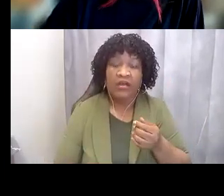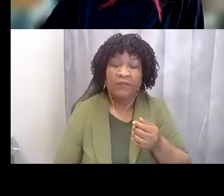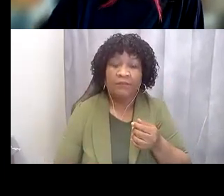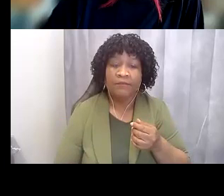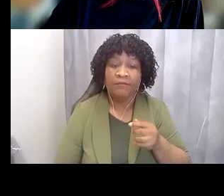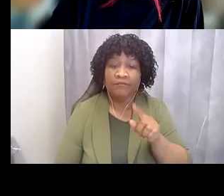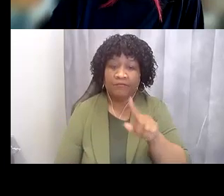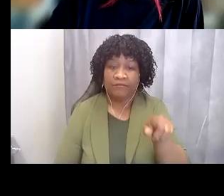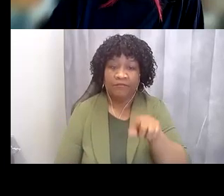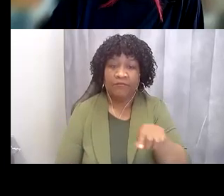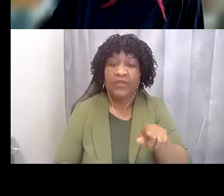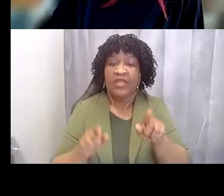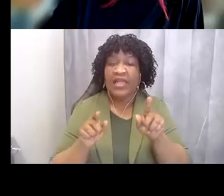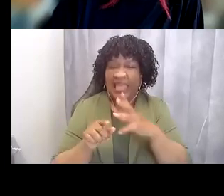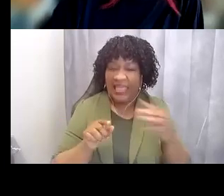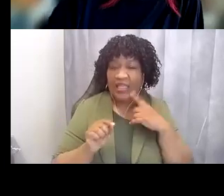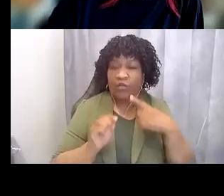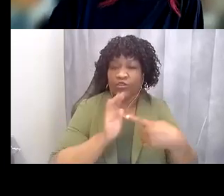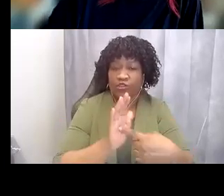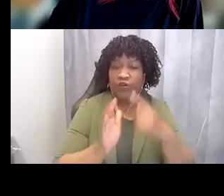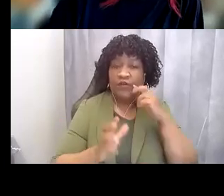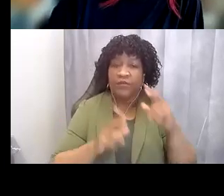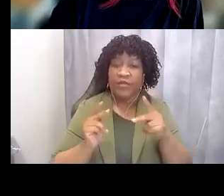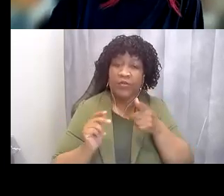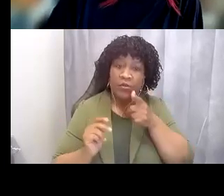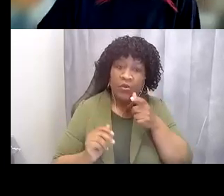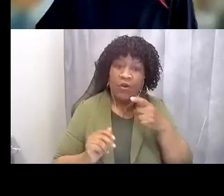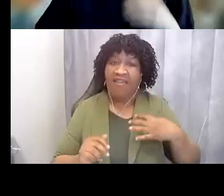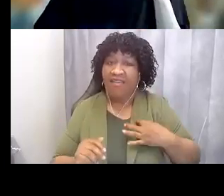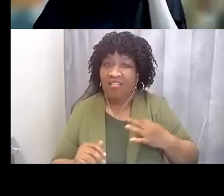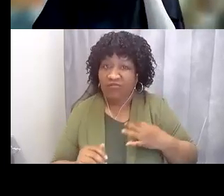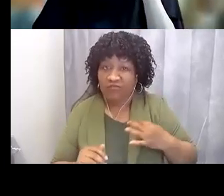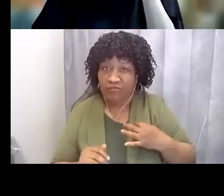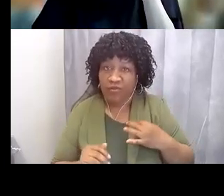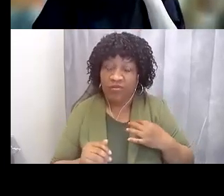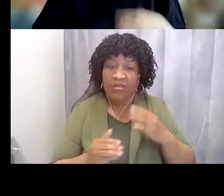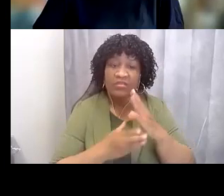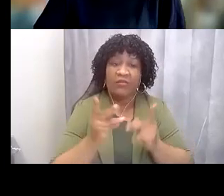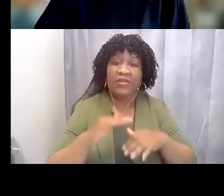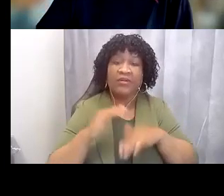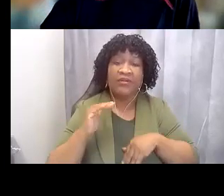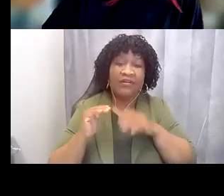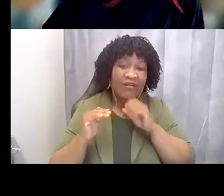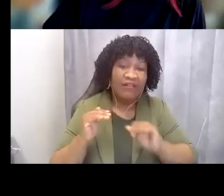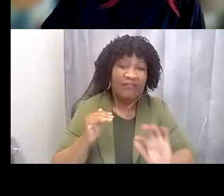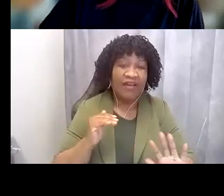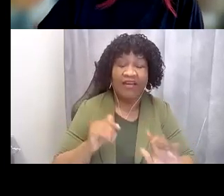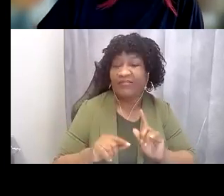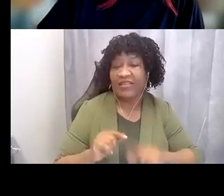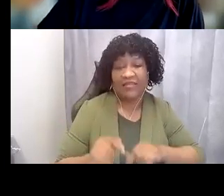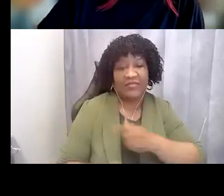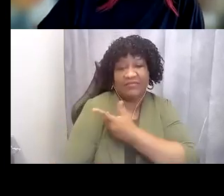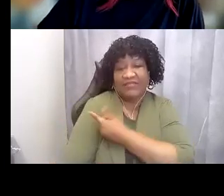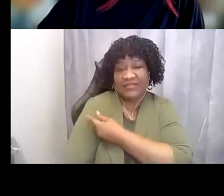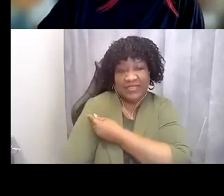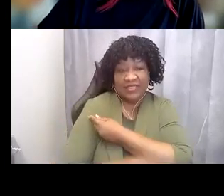And then I will also show you for people who are actually eligible. So, because folks who are under 5 are not eligible to be vaccinated.